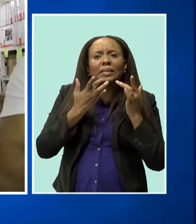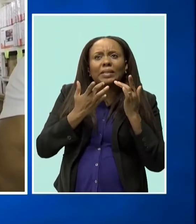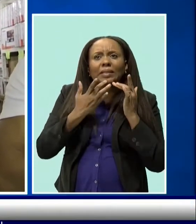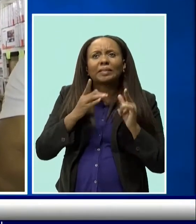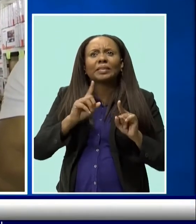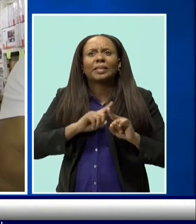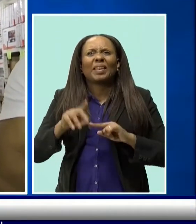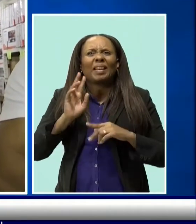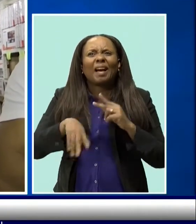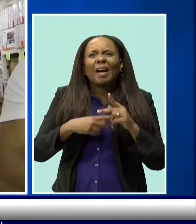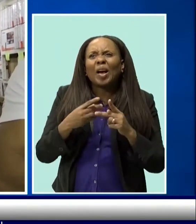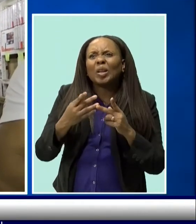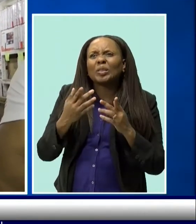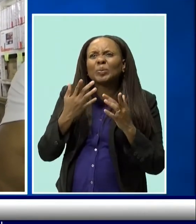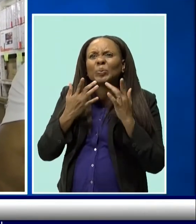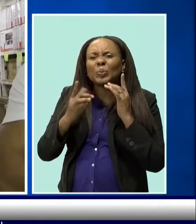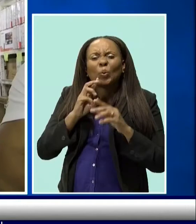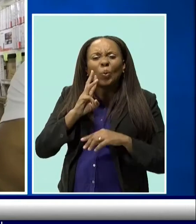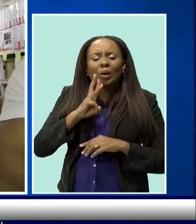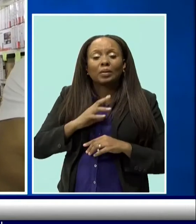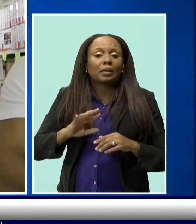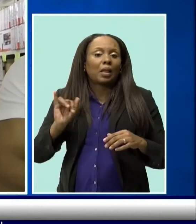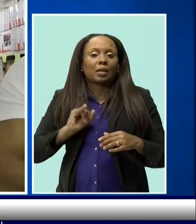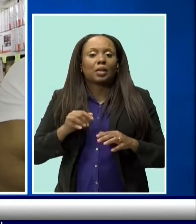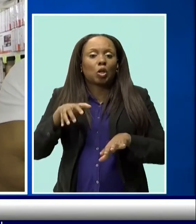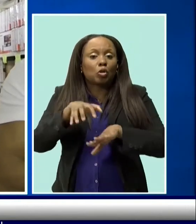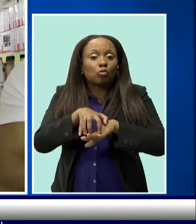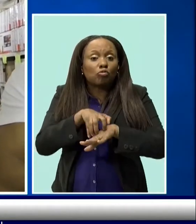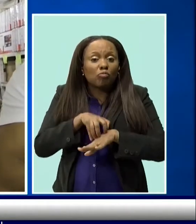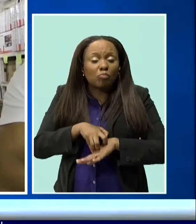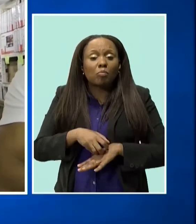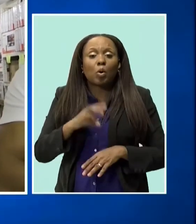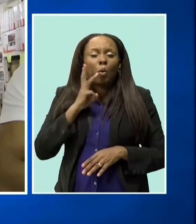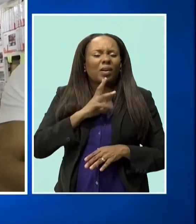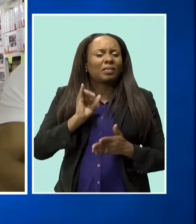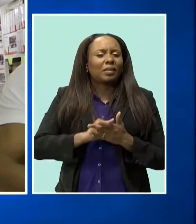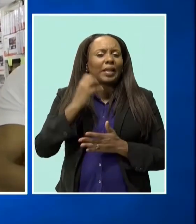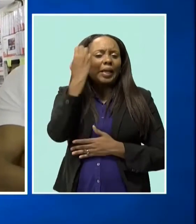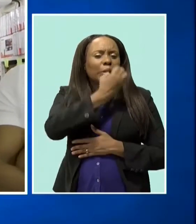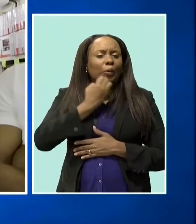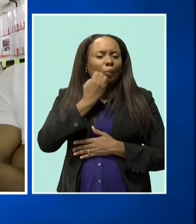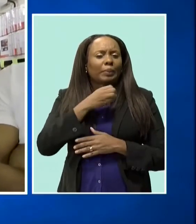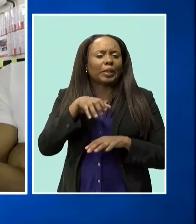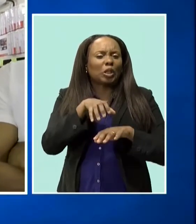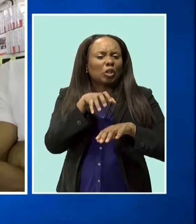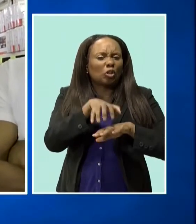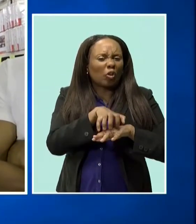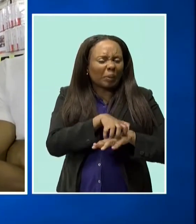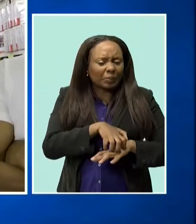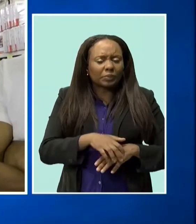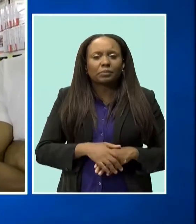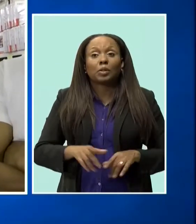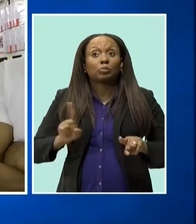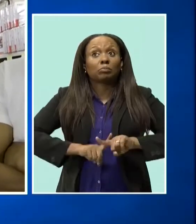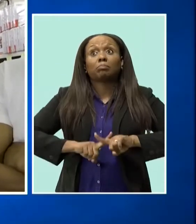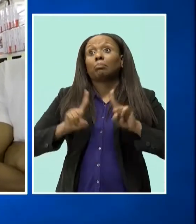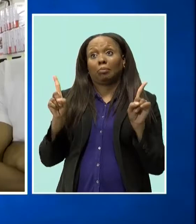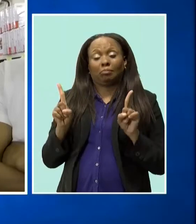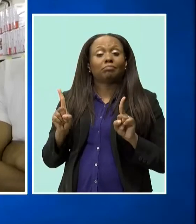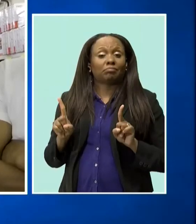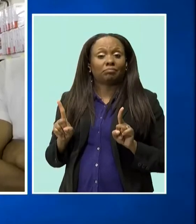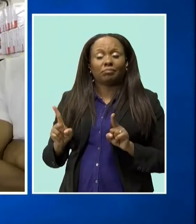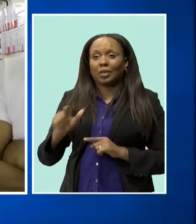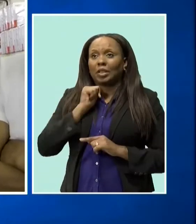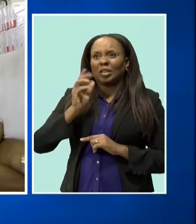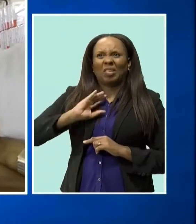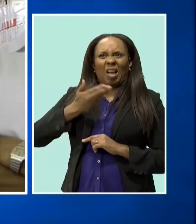talking about the traditional grape wine, that is a European grape. This is something completely different from